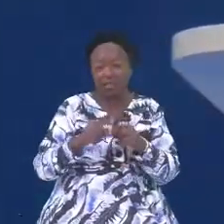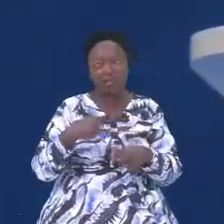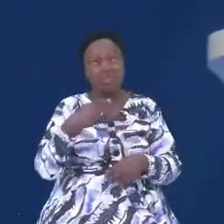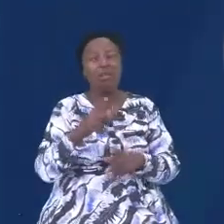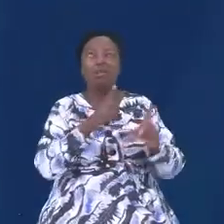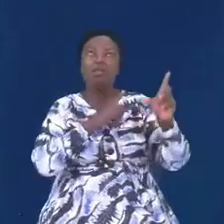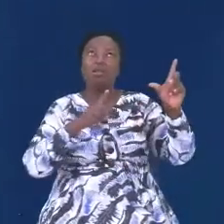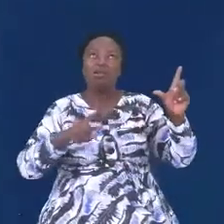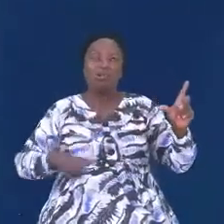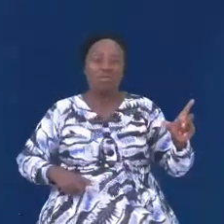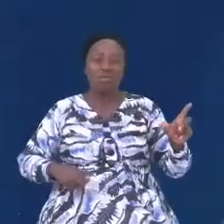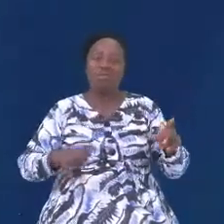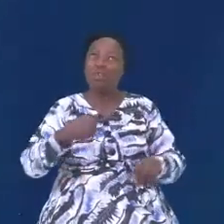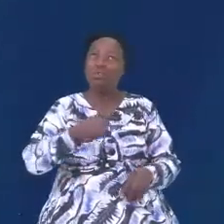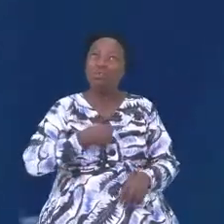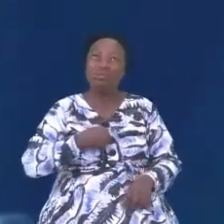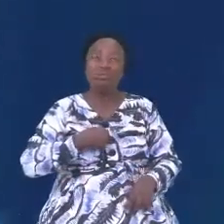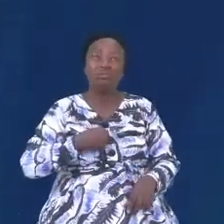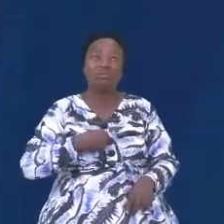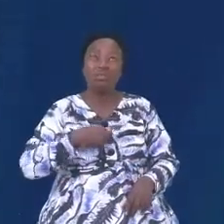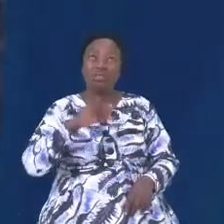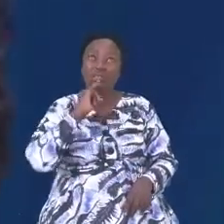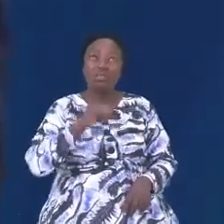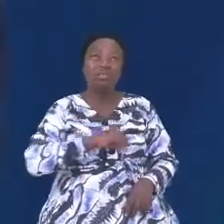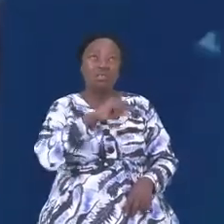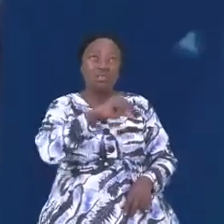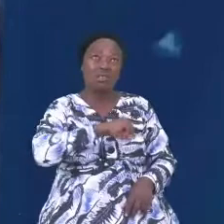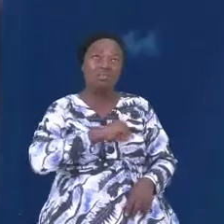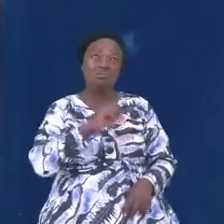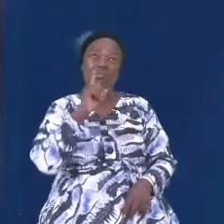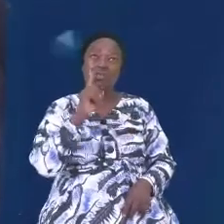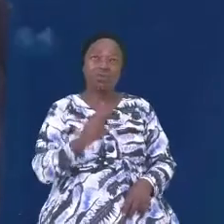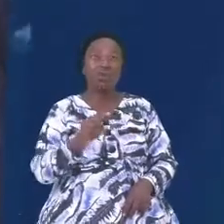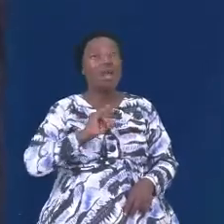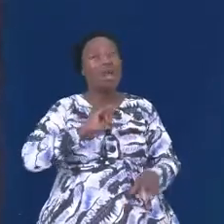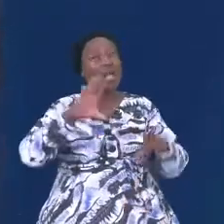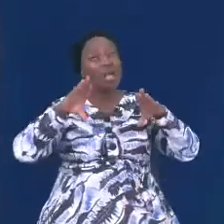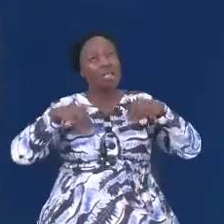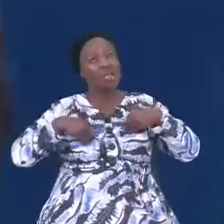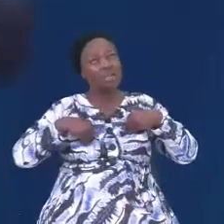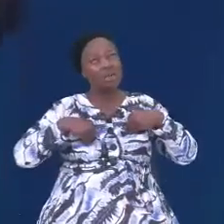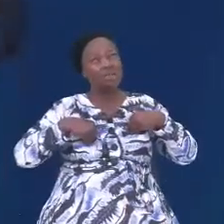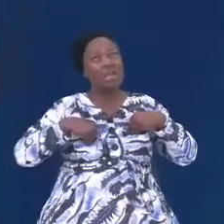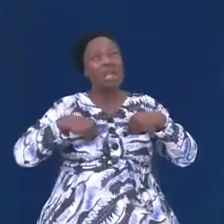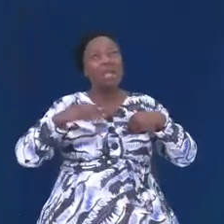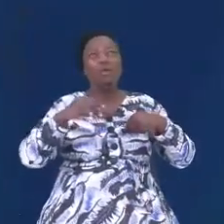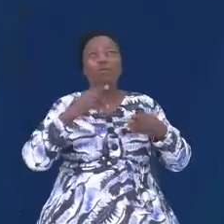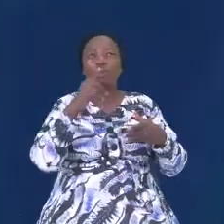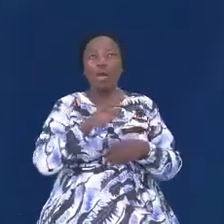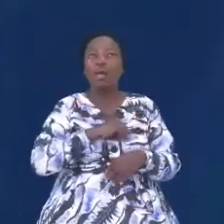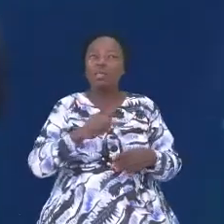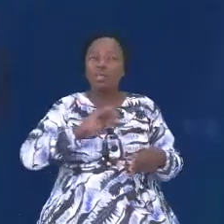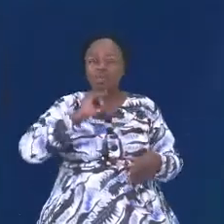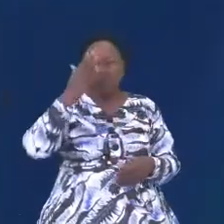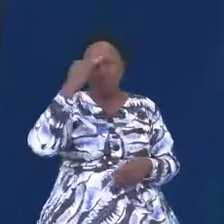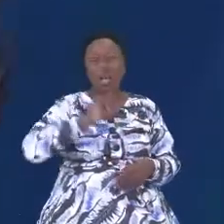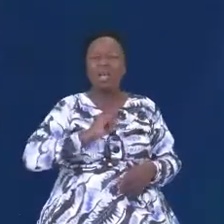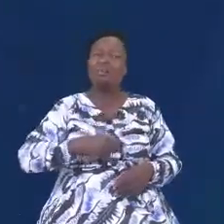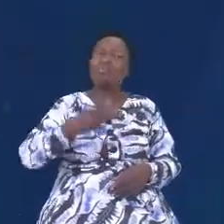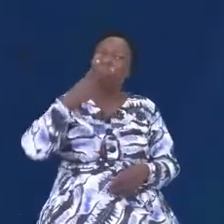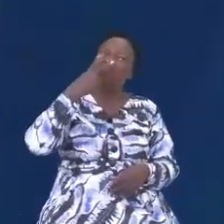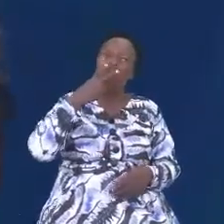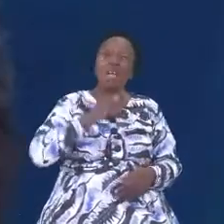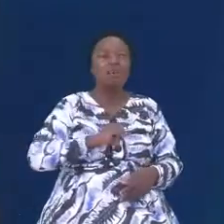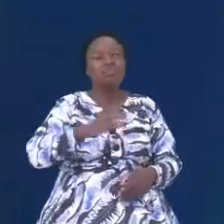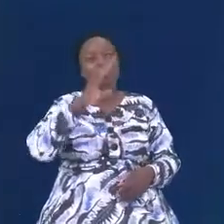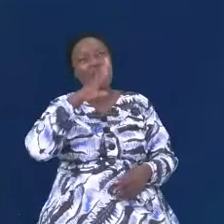I am the guilty one. I have said, I have done, I have gone, I've drunk, I've smoked, I've